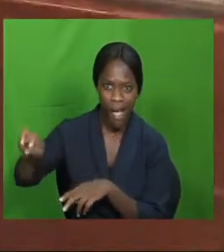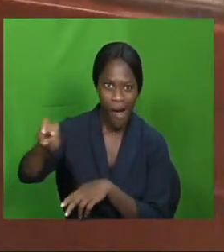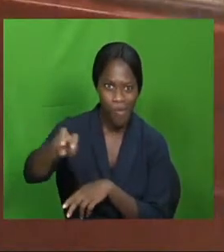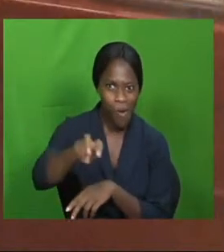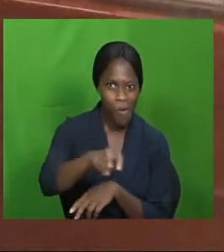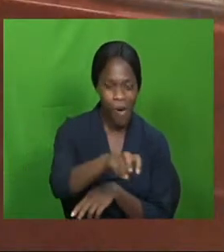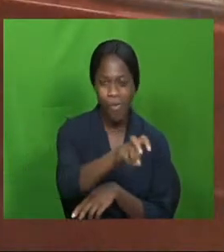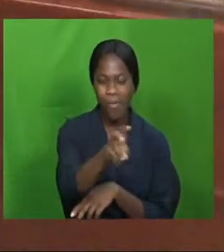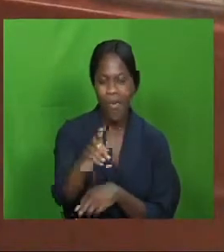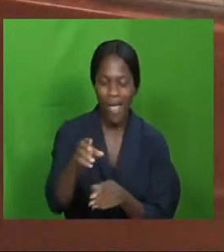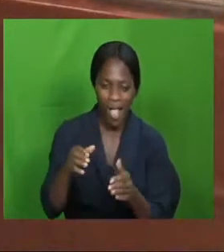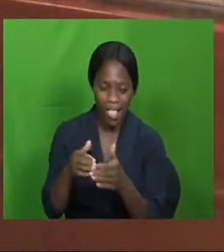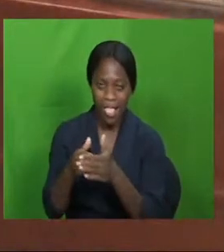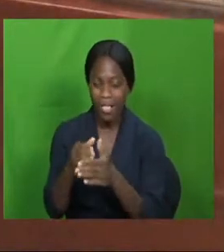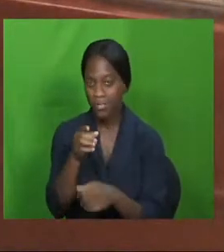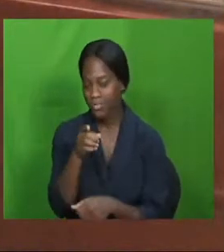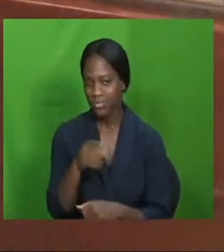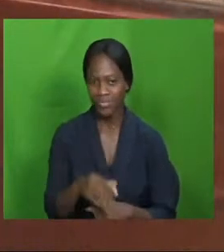always leading you.